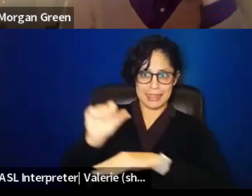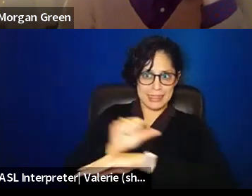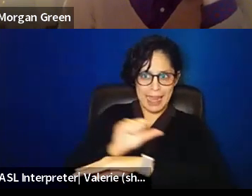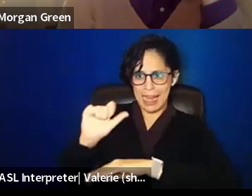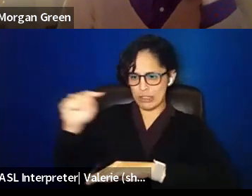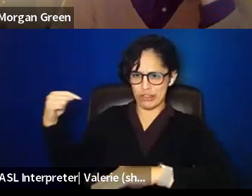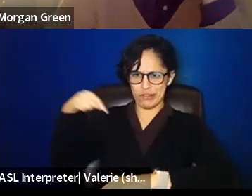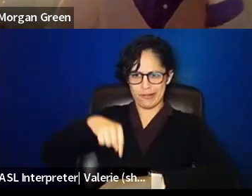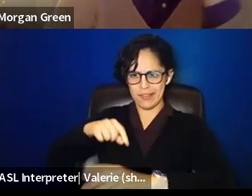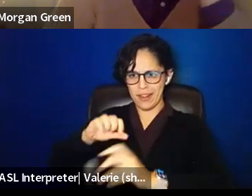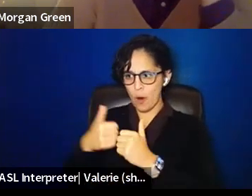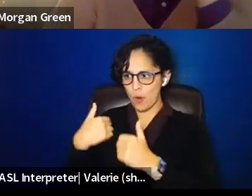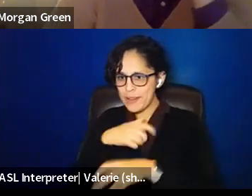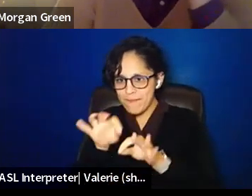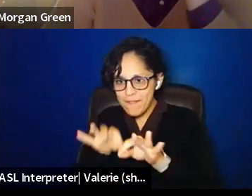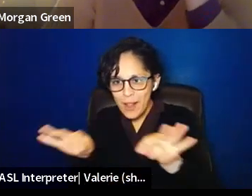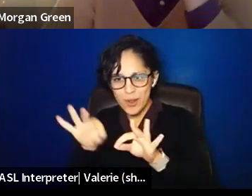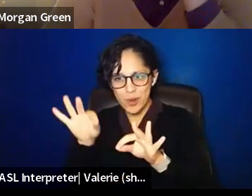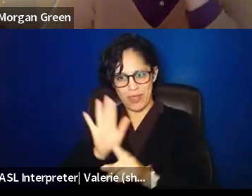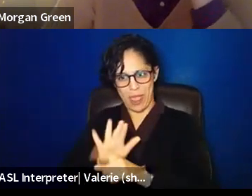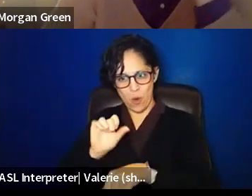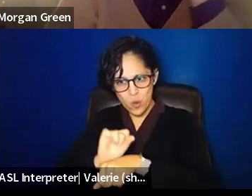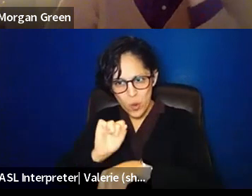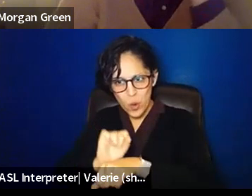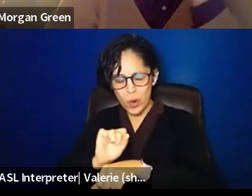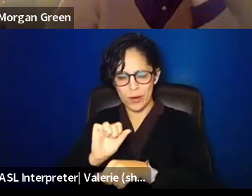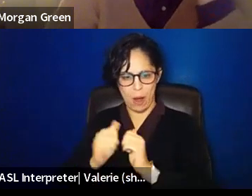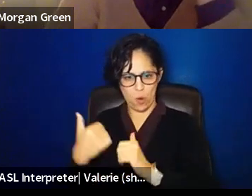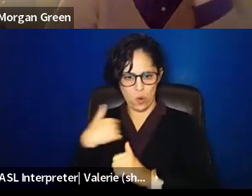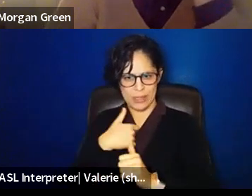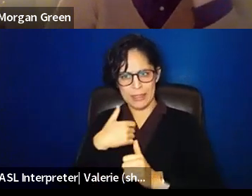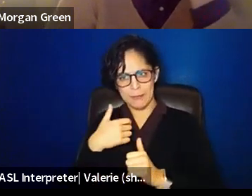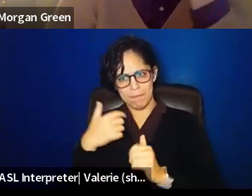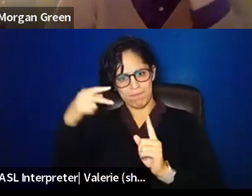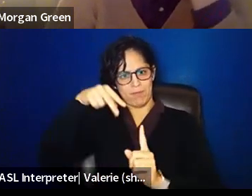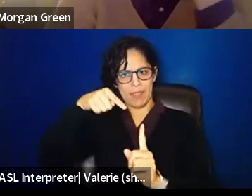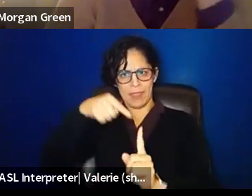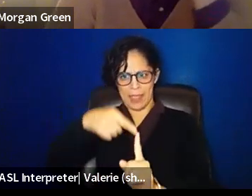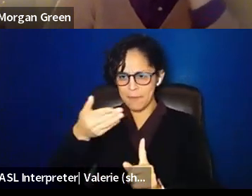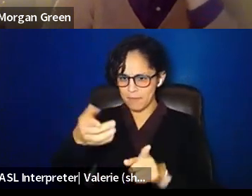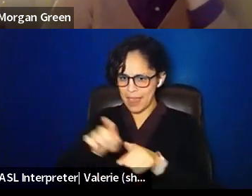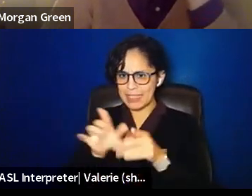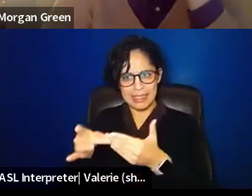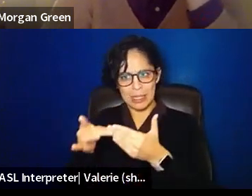really recommend those two books if people are looking for places to begin.